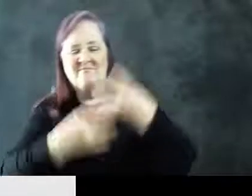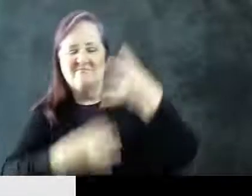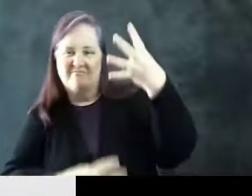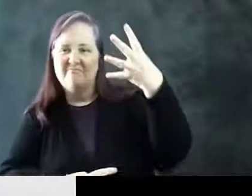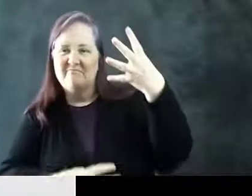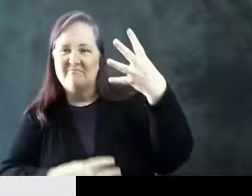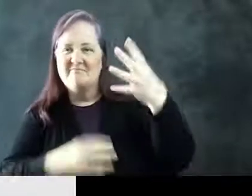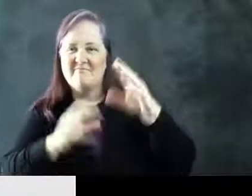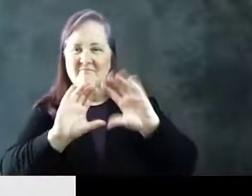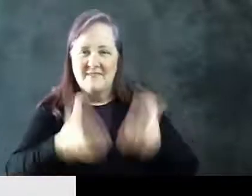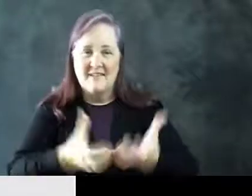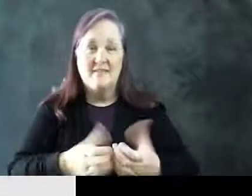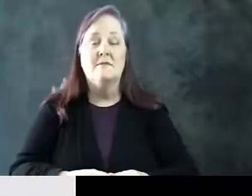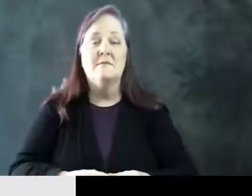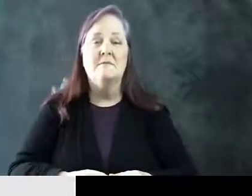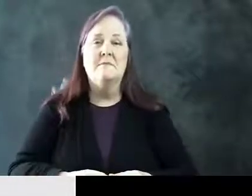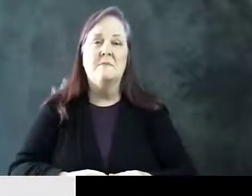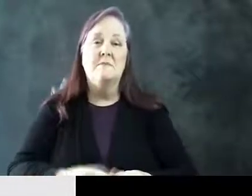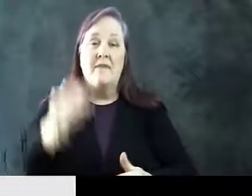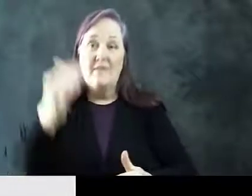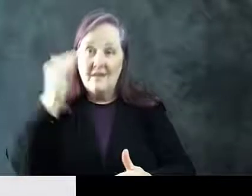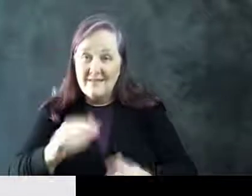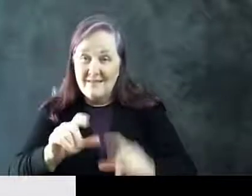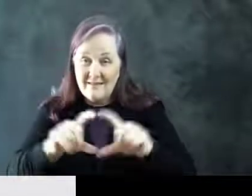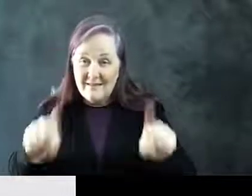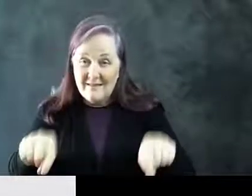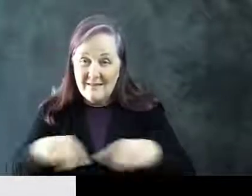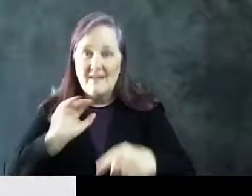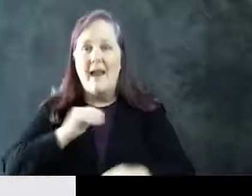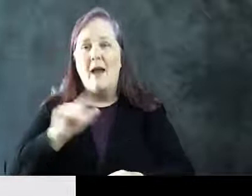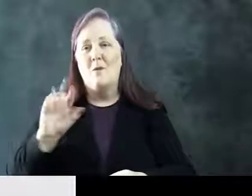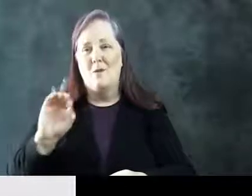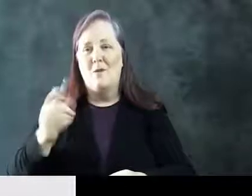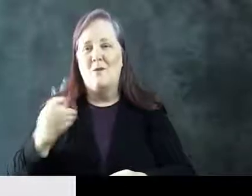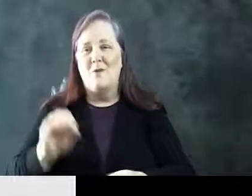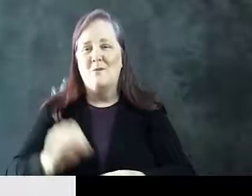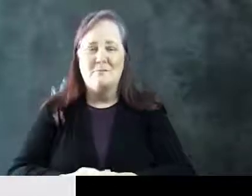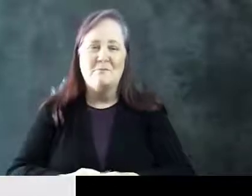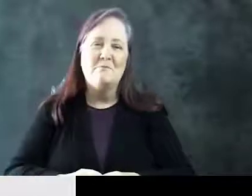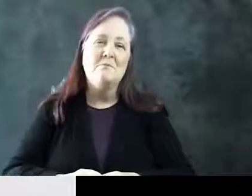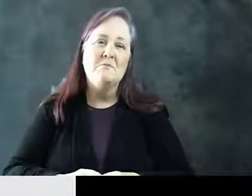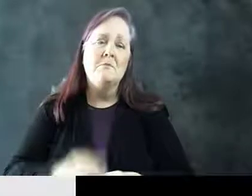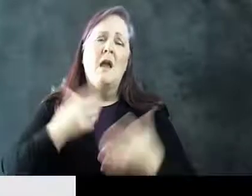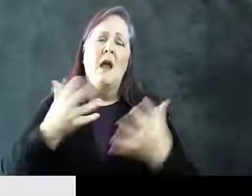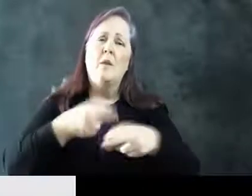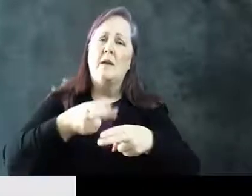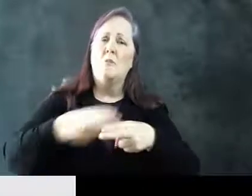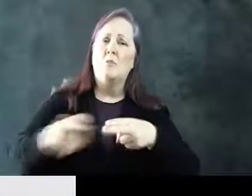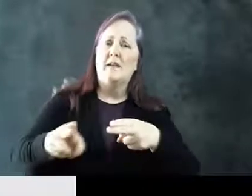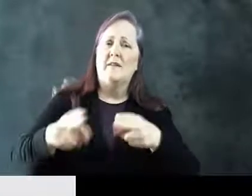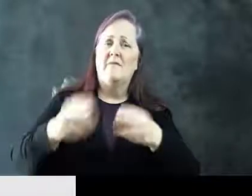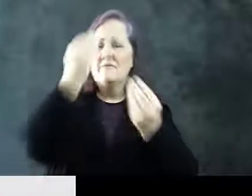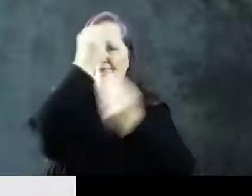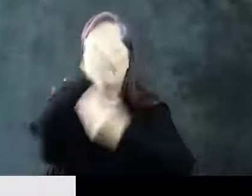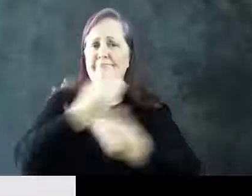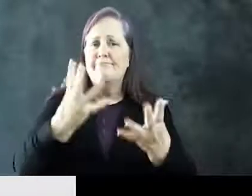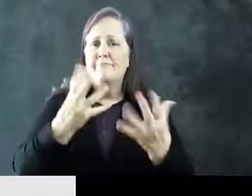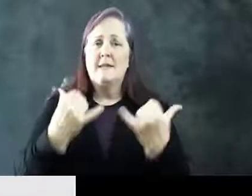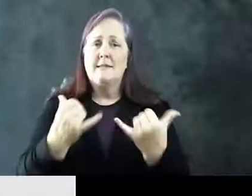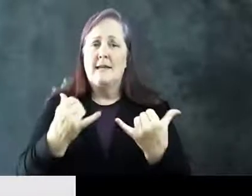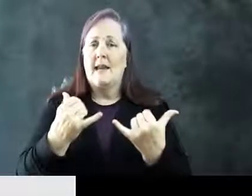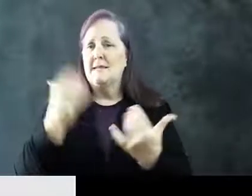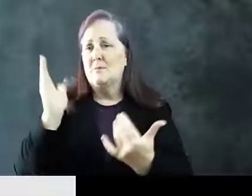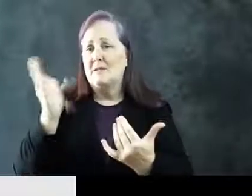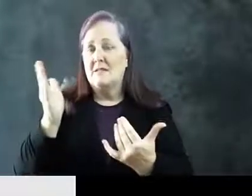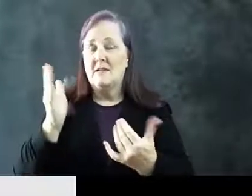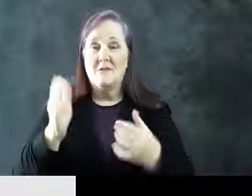Ability Tools logo. I want to give you a brief overview of what we're going to cover in today's presentation. So hopefully